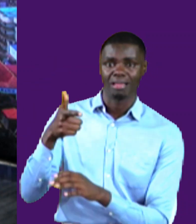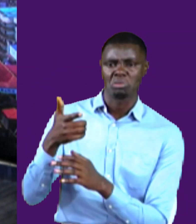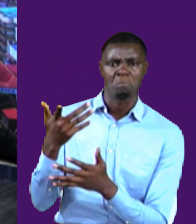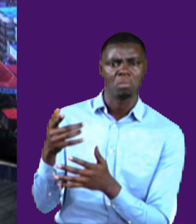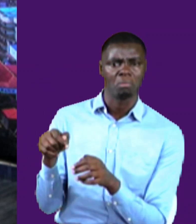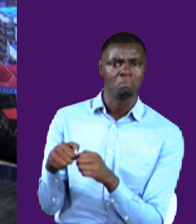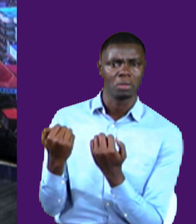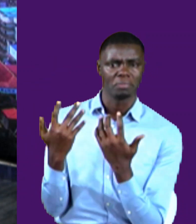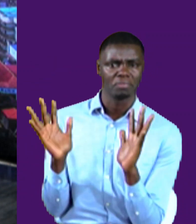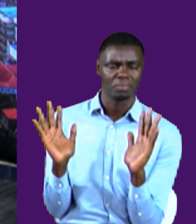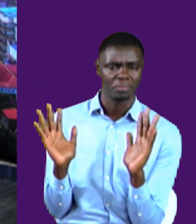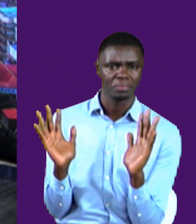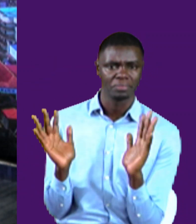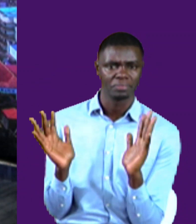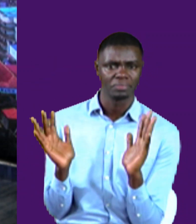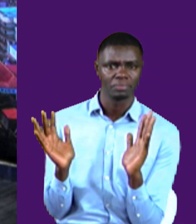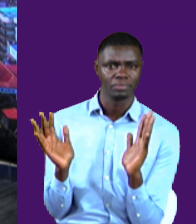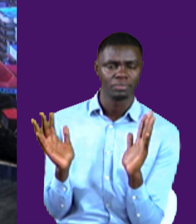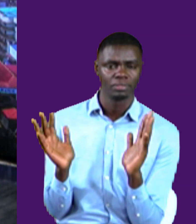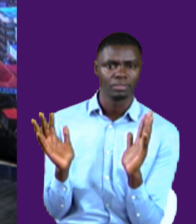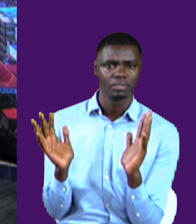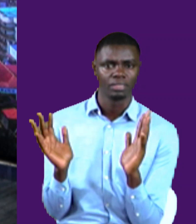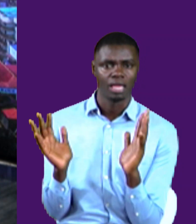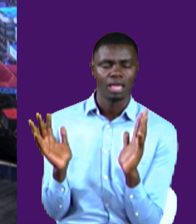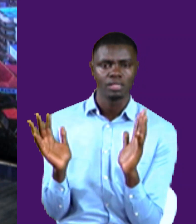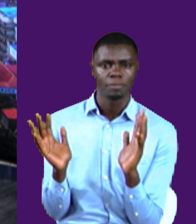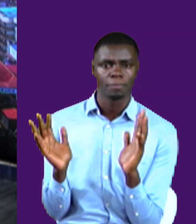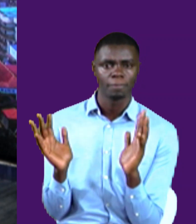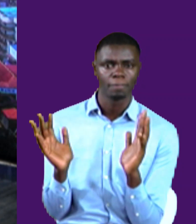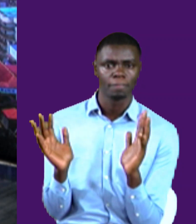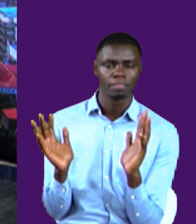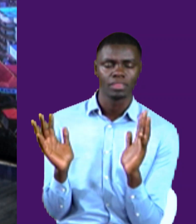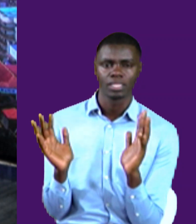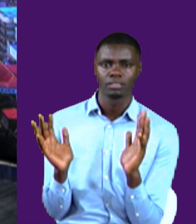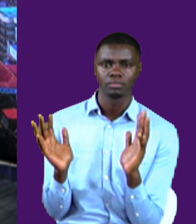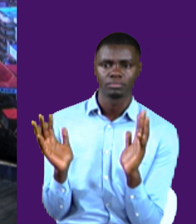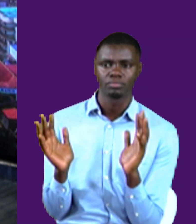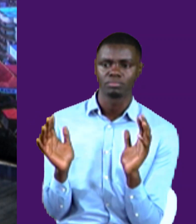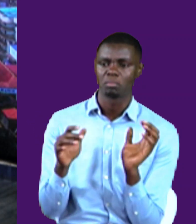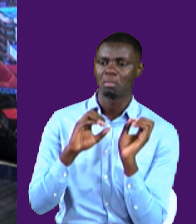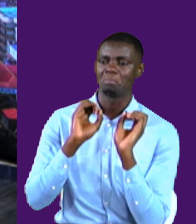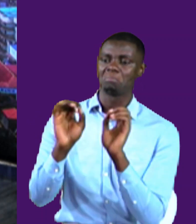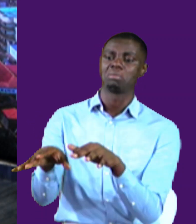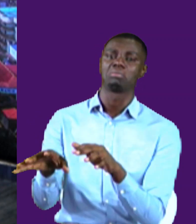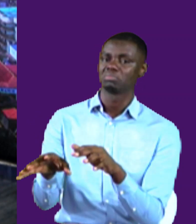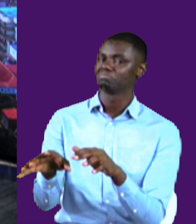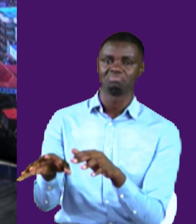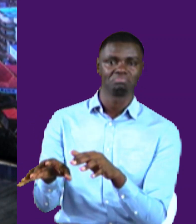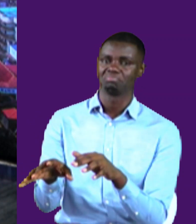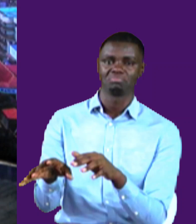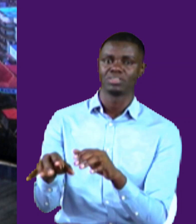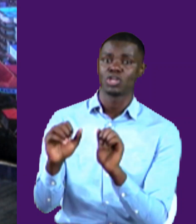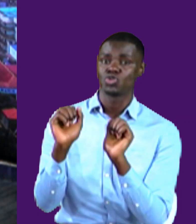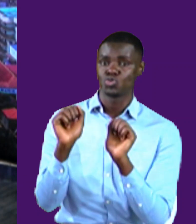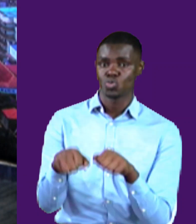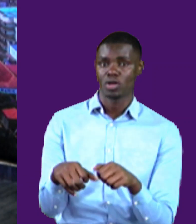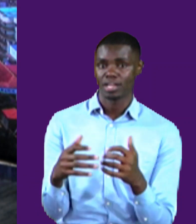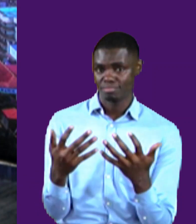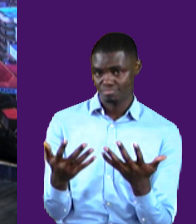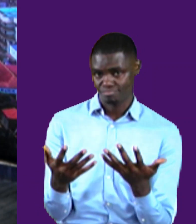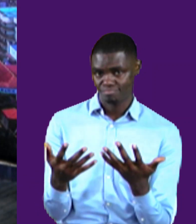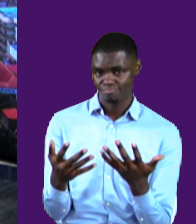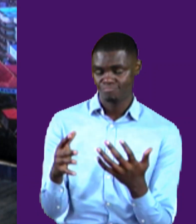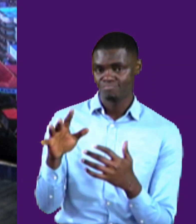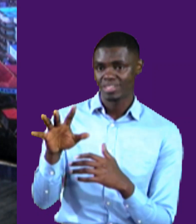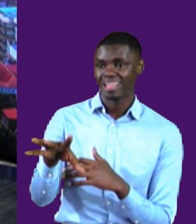damaged, and instead of disposing it, you can just take it